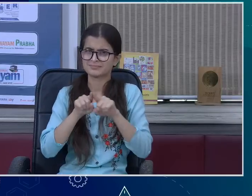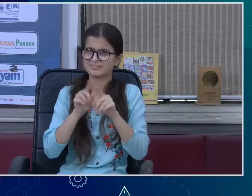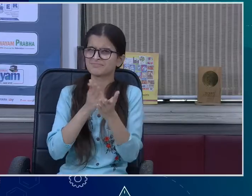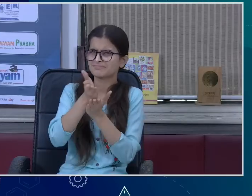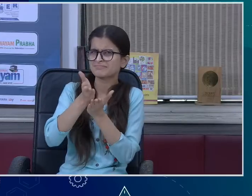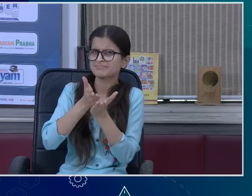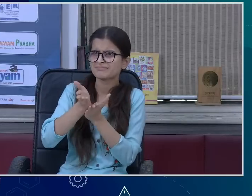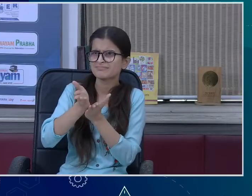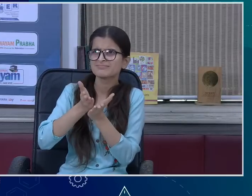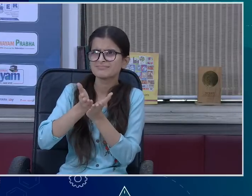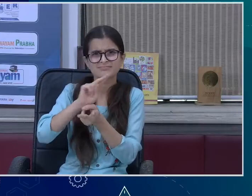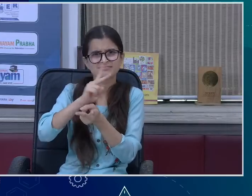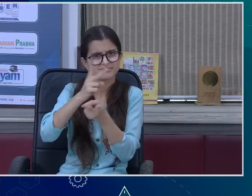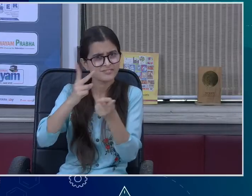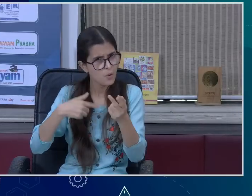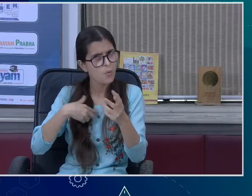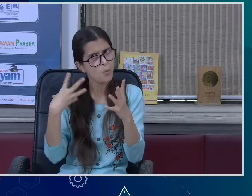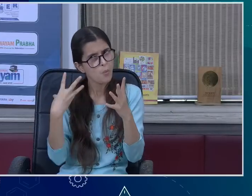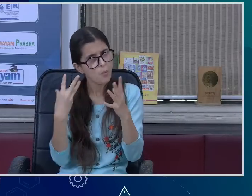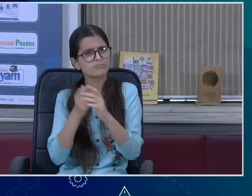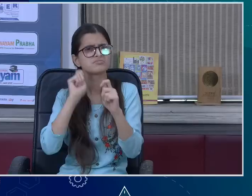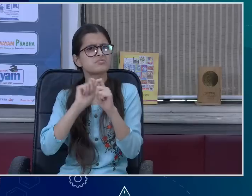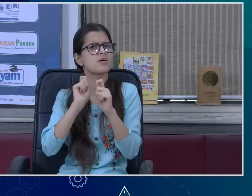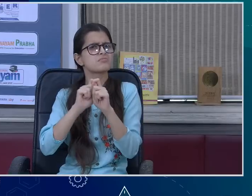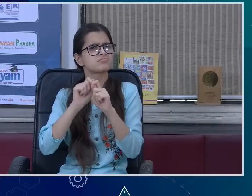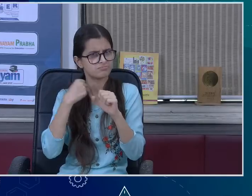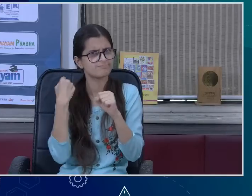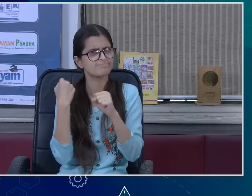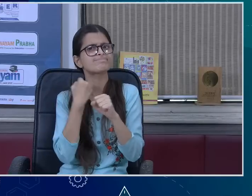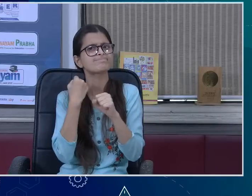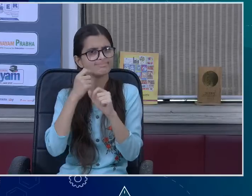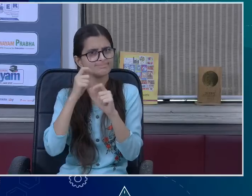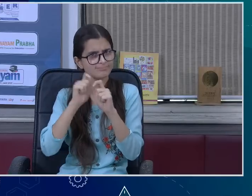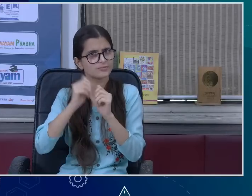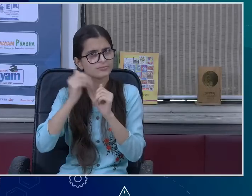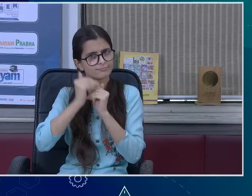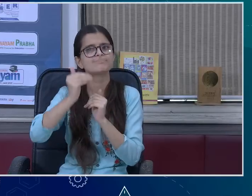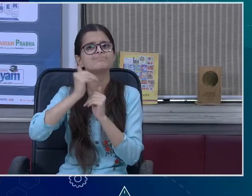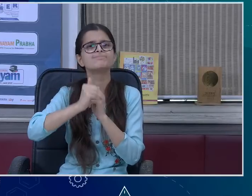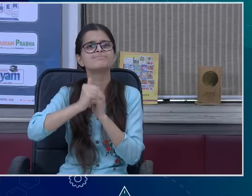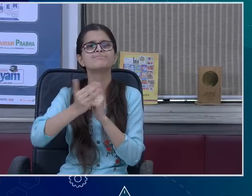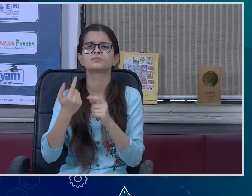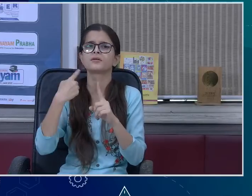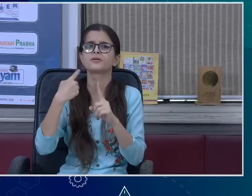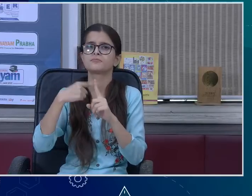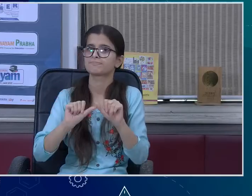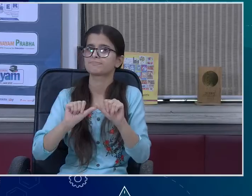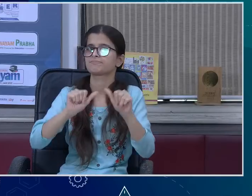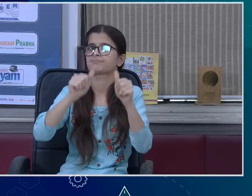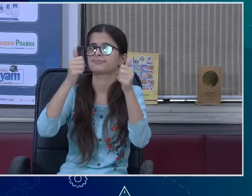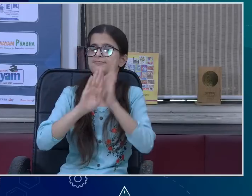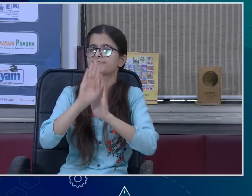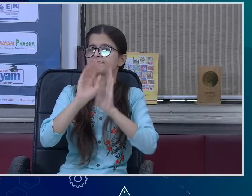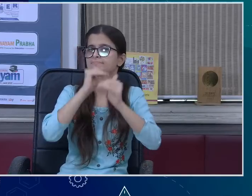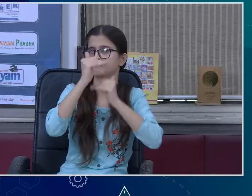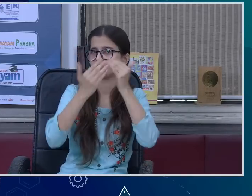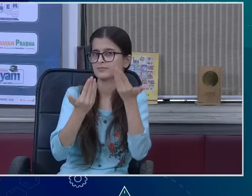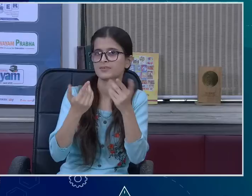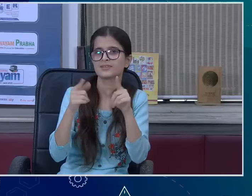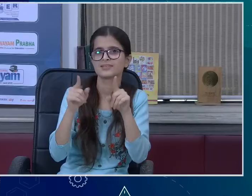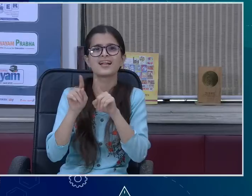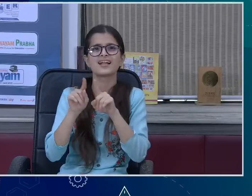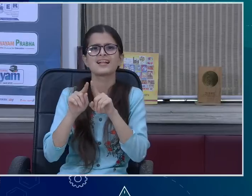you can overcome it and master it also. But we need to kind of go in one direction to actually master it, rather than look it